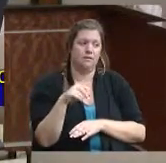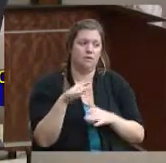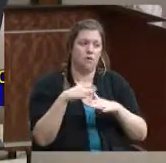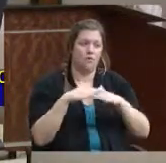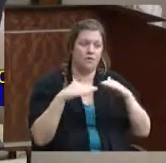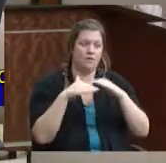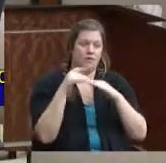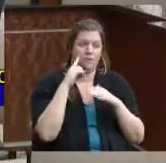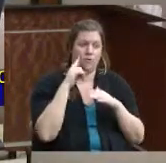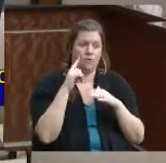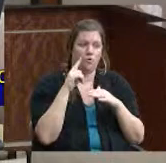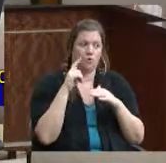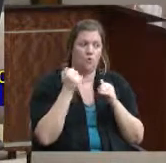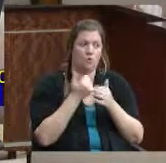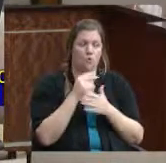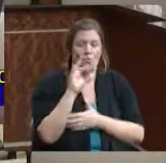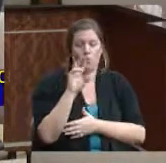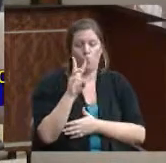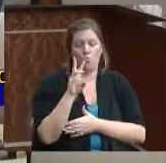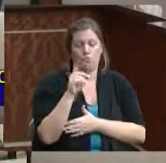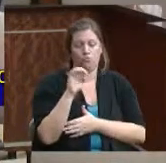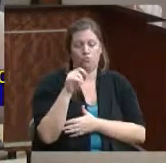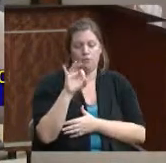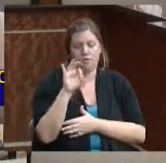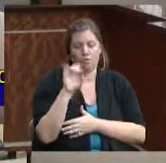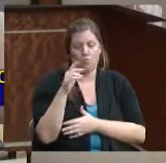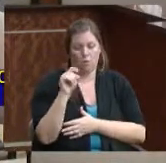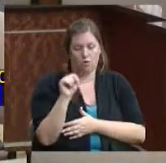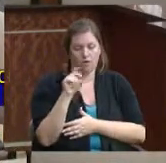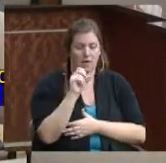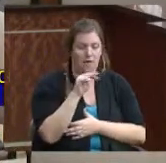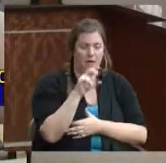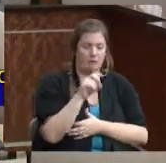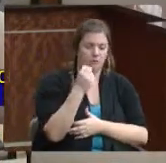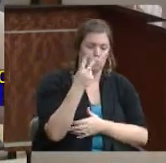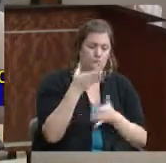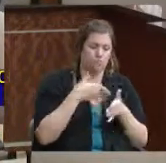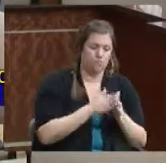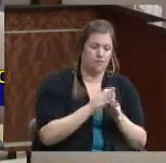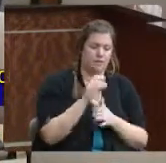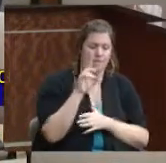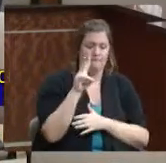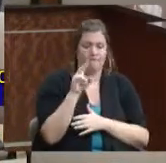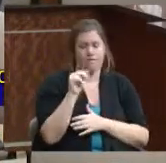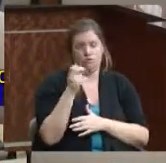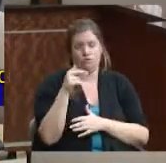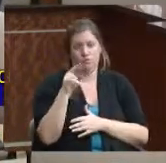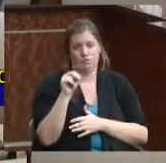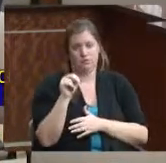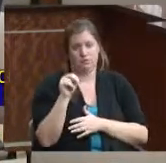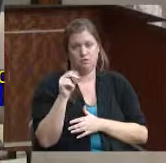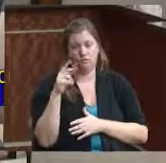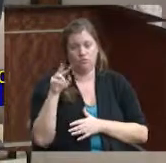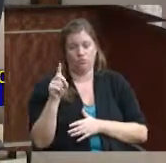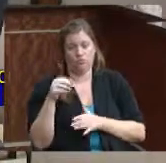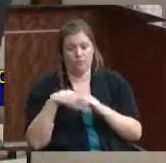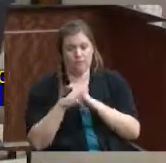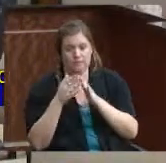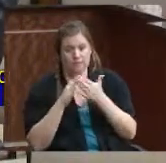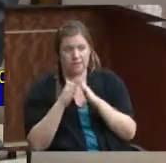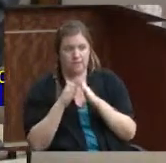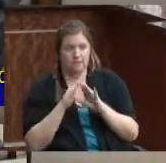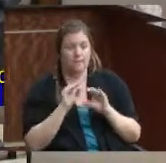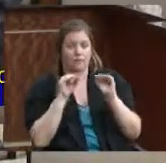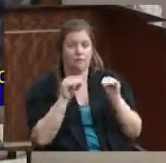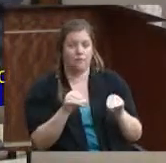overlay along Woodruff Court, Lotus Court, Hyacinth Court, 12th Street, and Van Dusen Road in the city. Again, we put